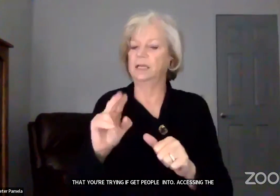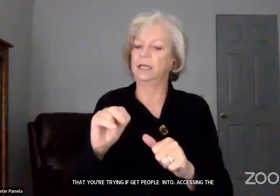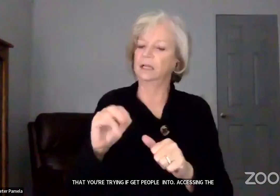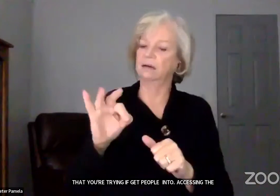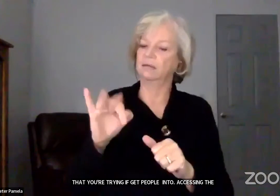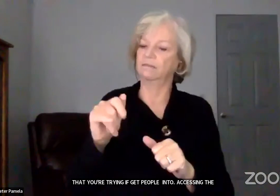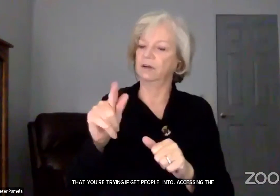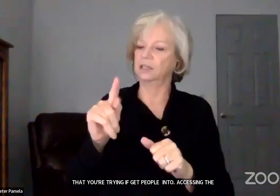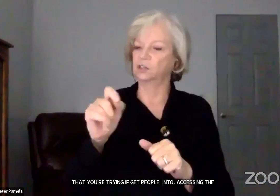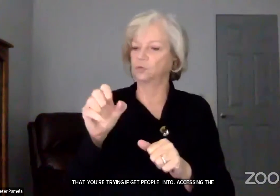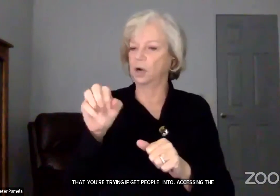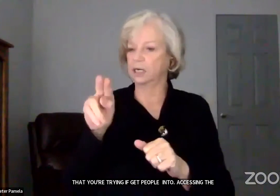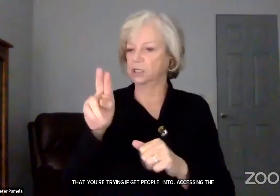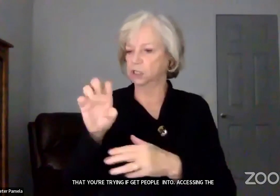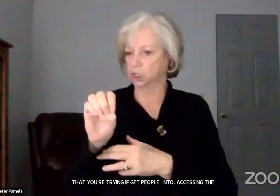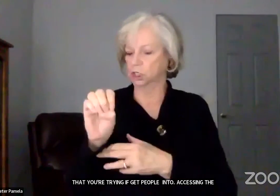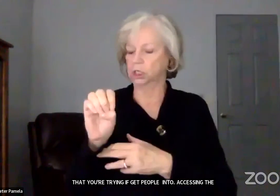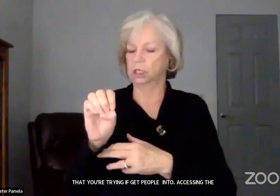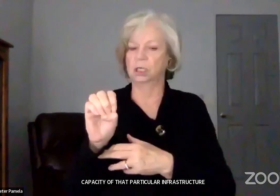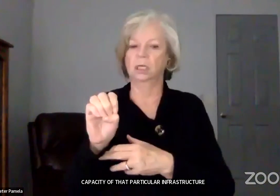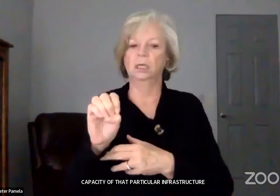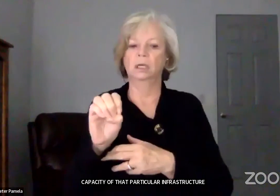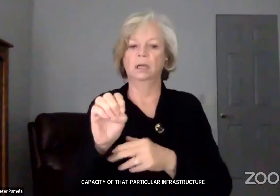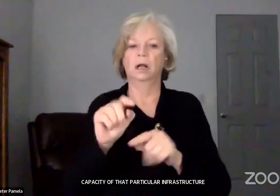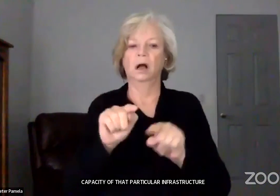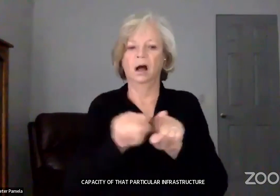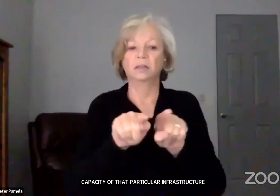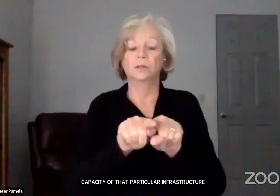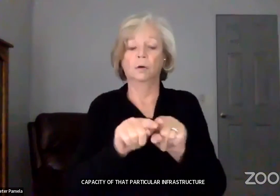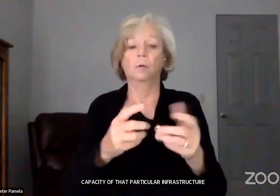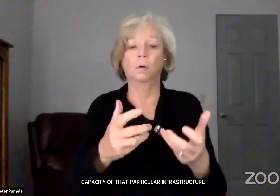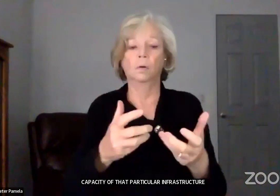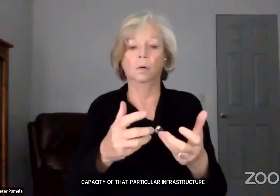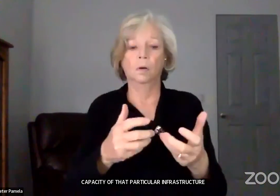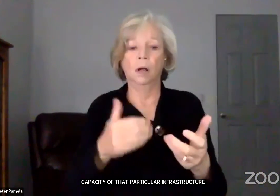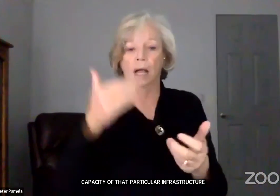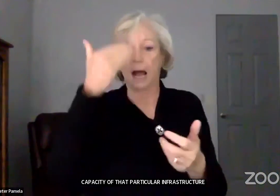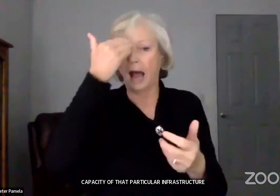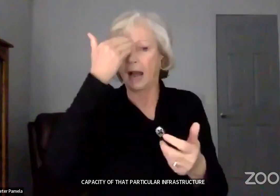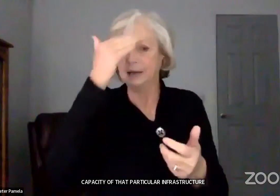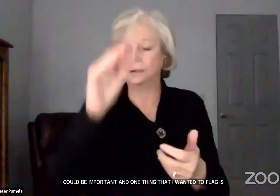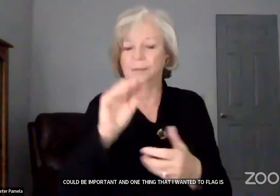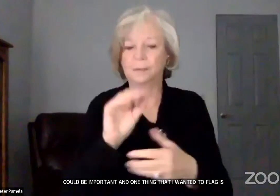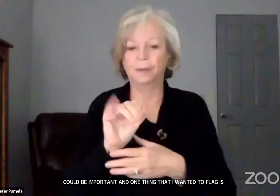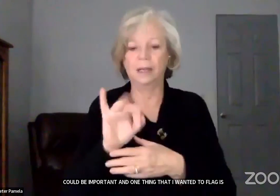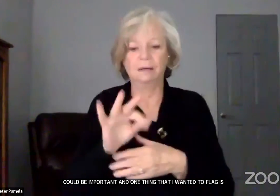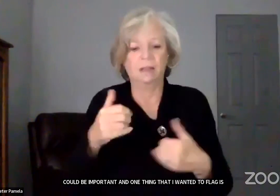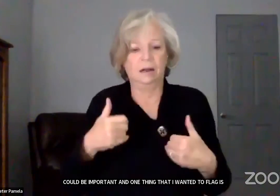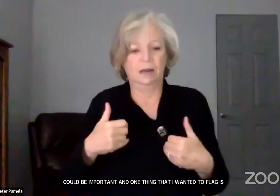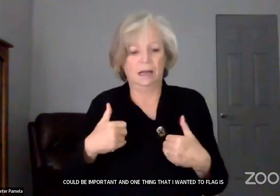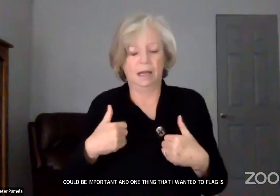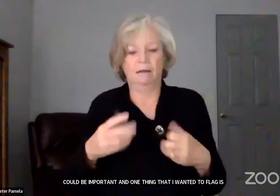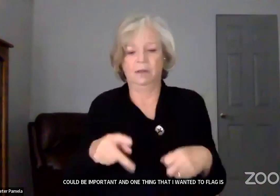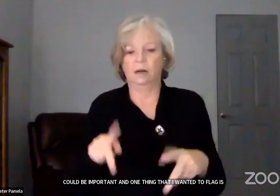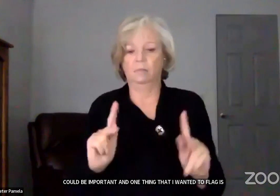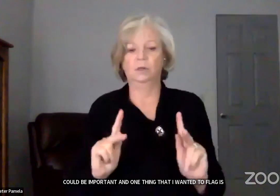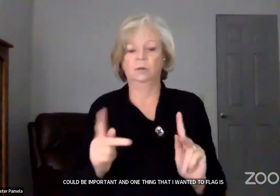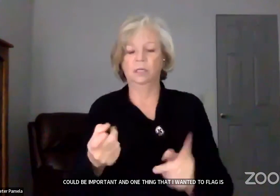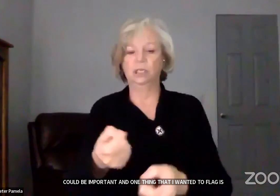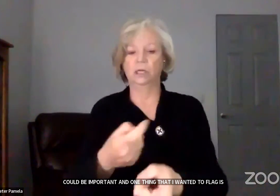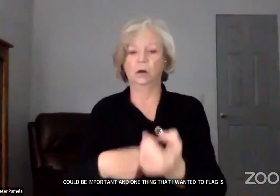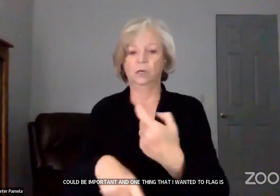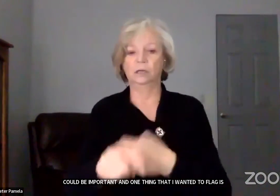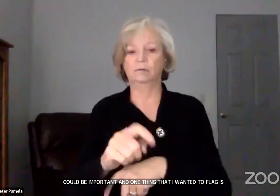thing I wanted to flag is that I don't know if there's a opportunity for an alternative to